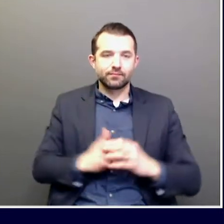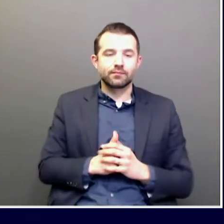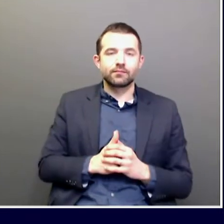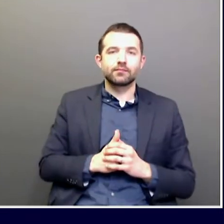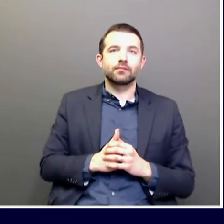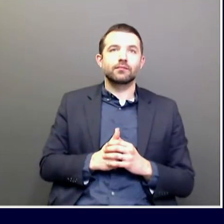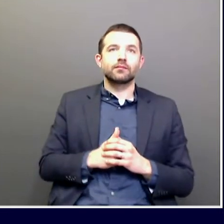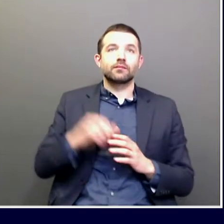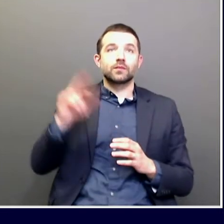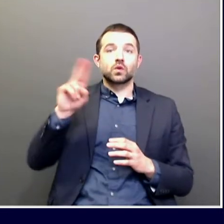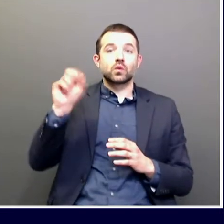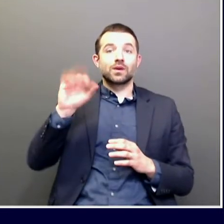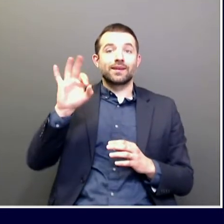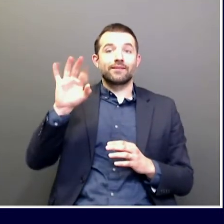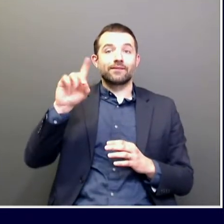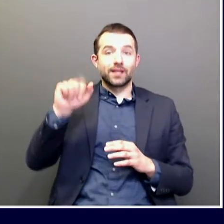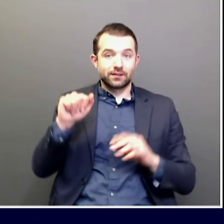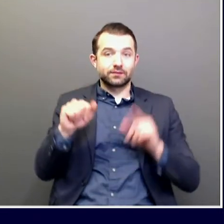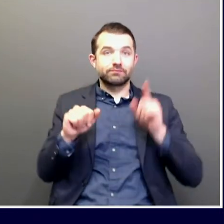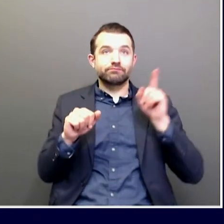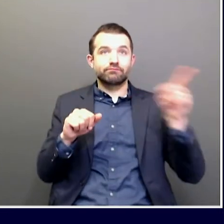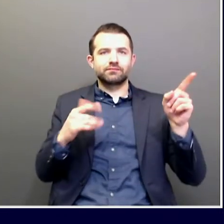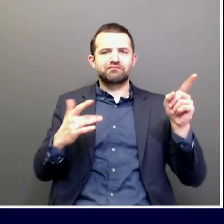Joe Lawler, over to you next.